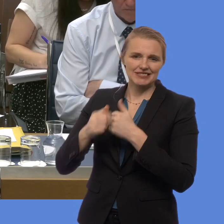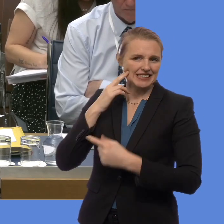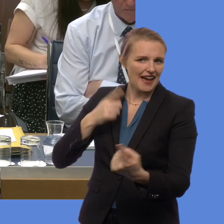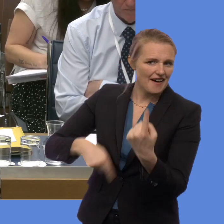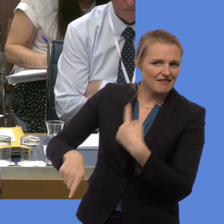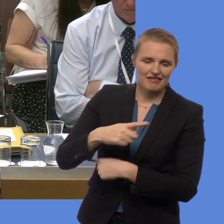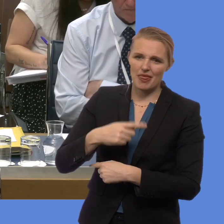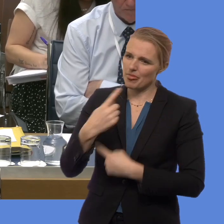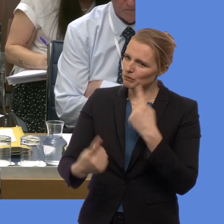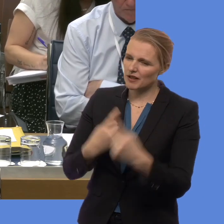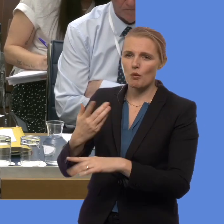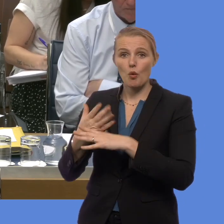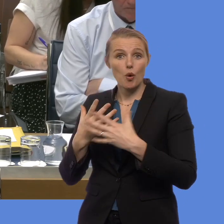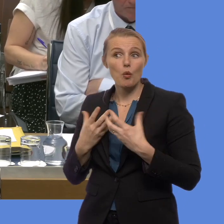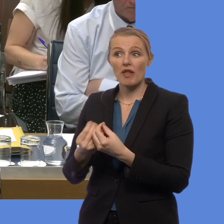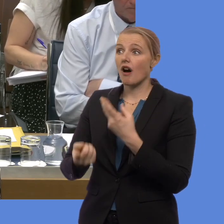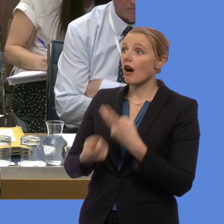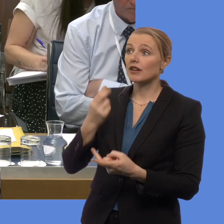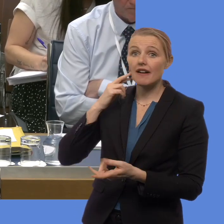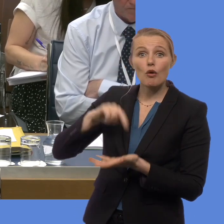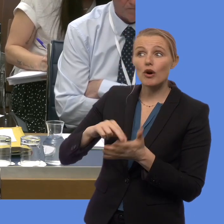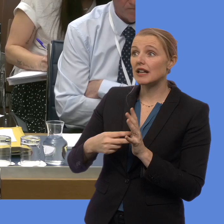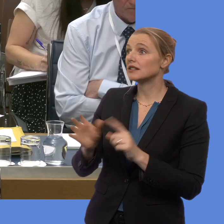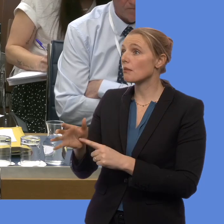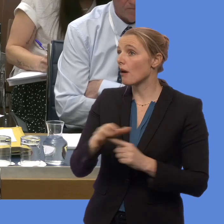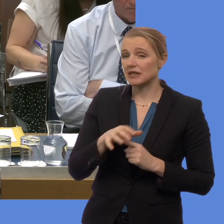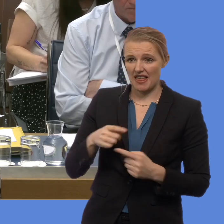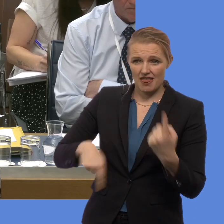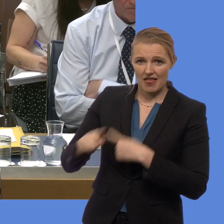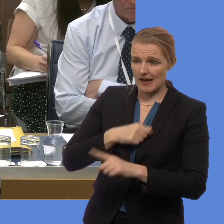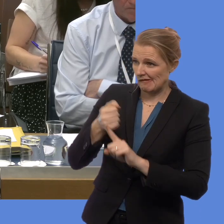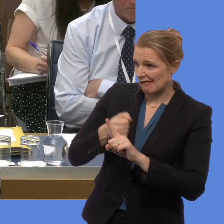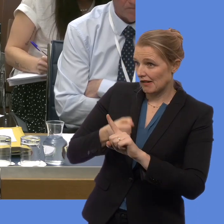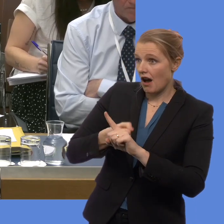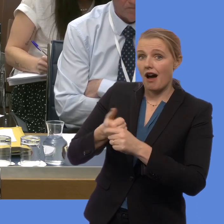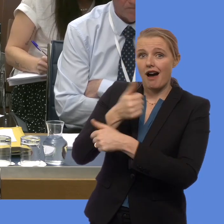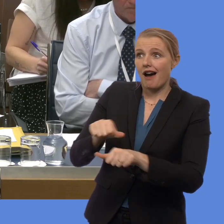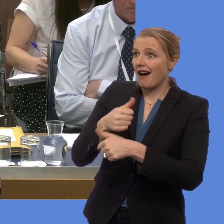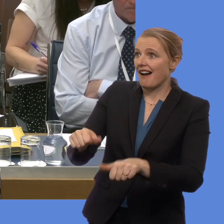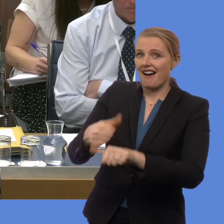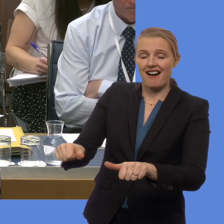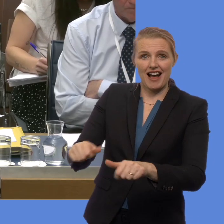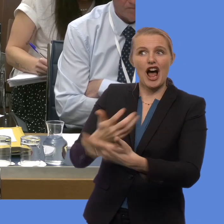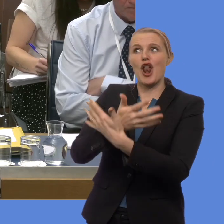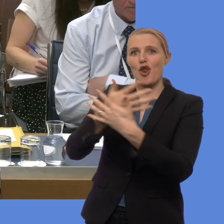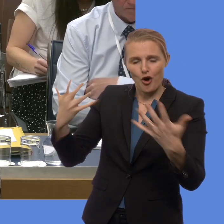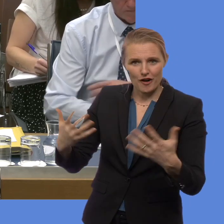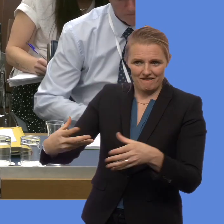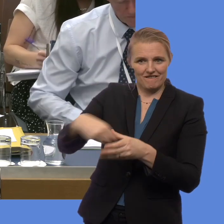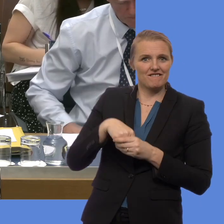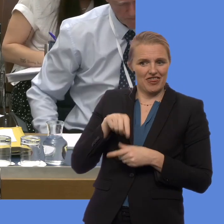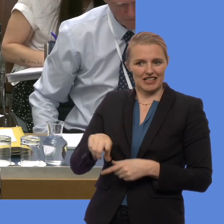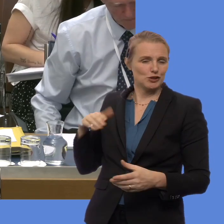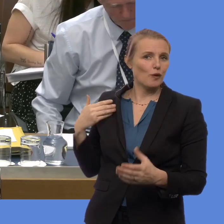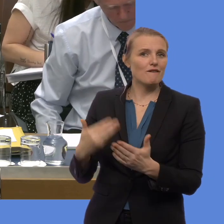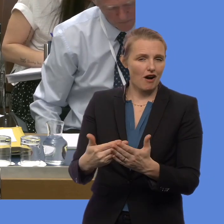community in collaboration with other deaf organisations and departments in preparation of the bill. The department will continue to engage with and support